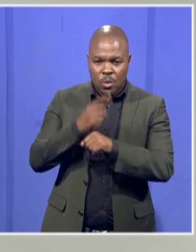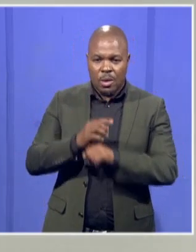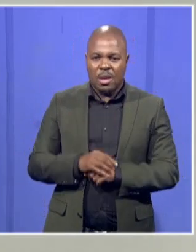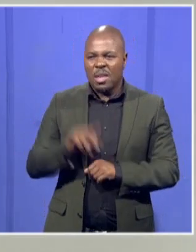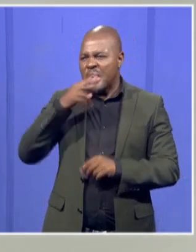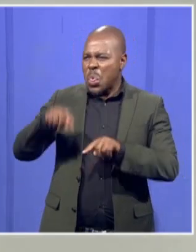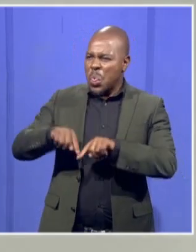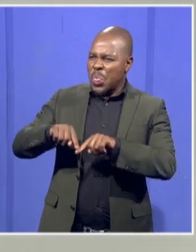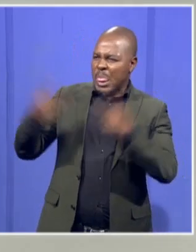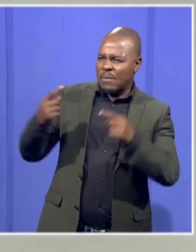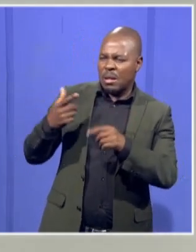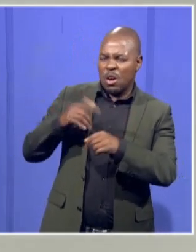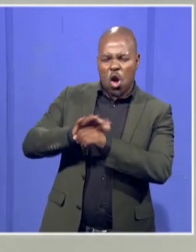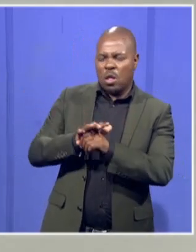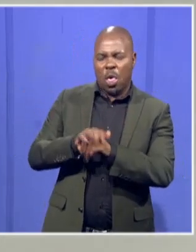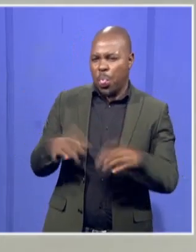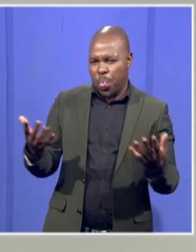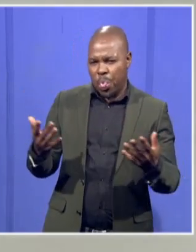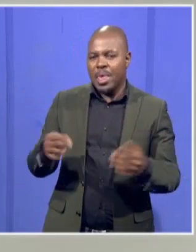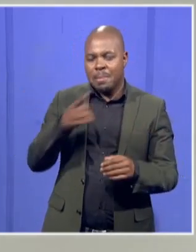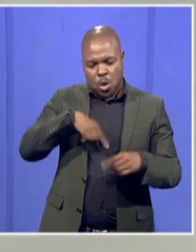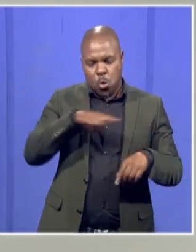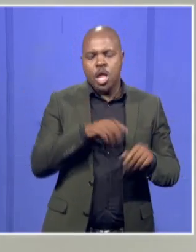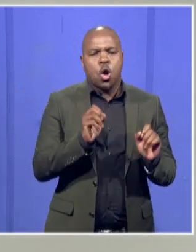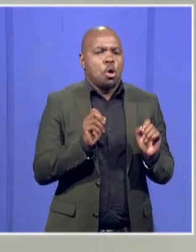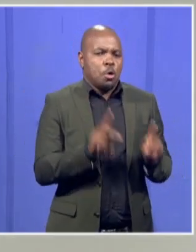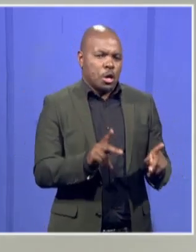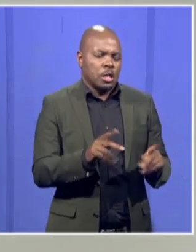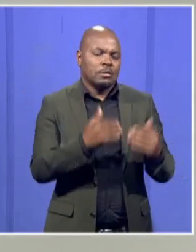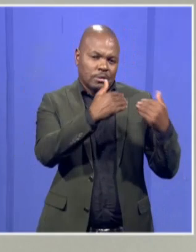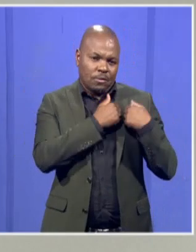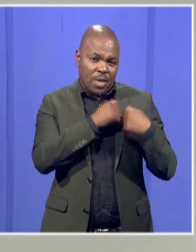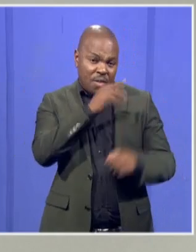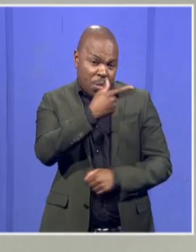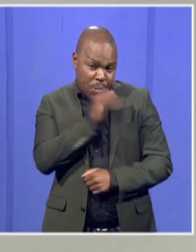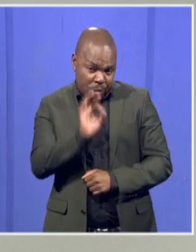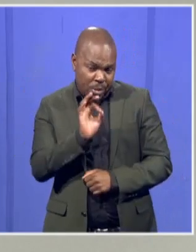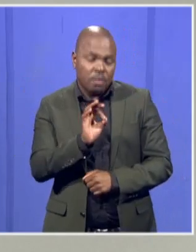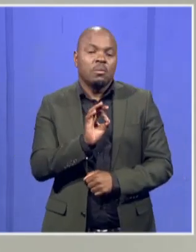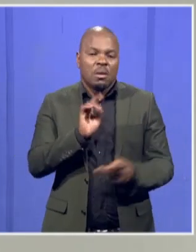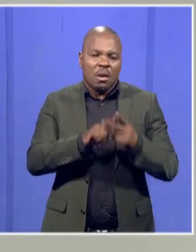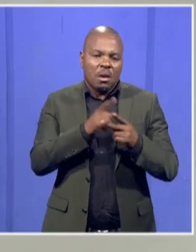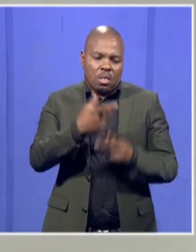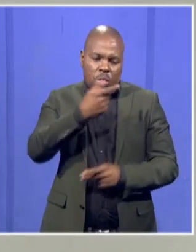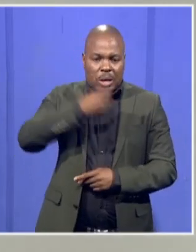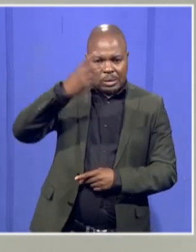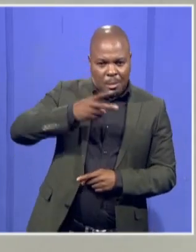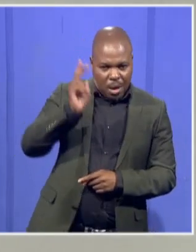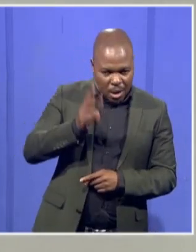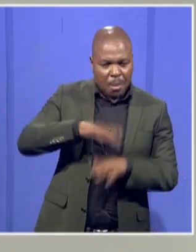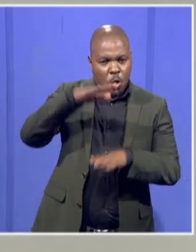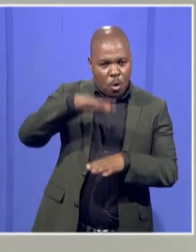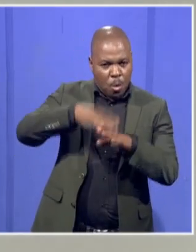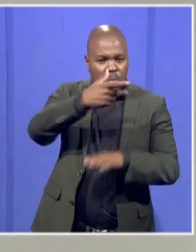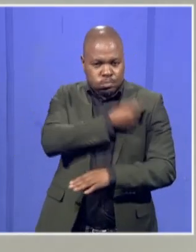of a new variant, we are still relatively okay and safe if we are vaccinated, if we have taken boosters and re-boosters.